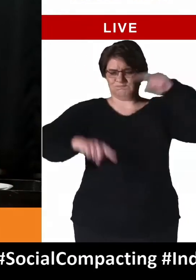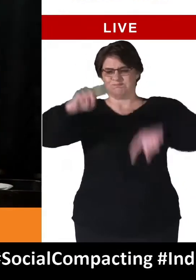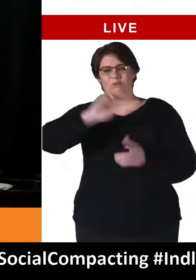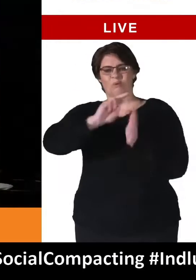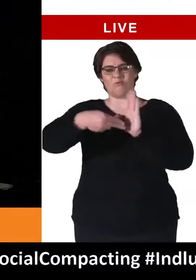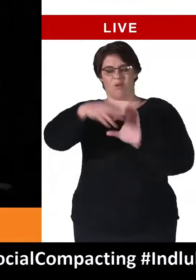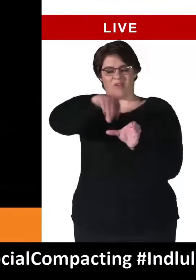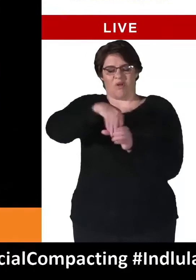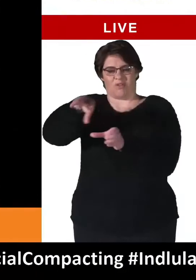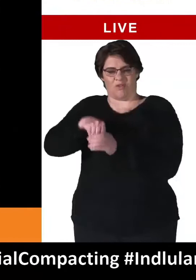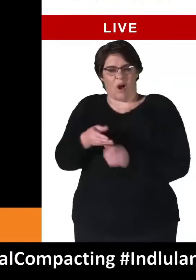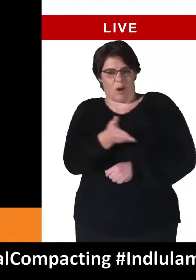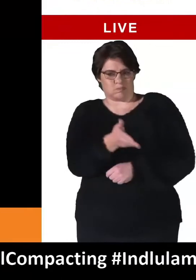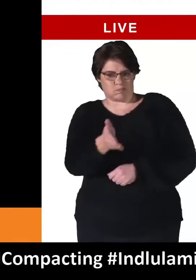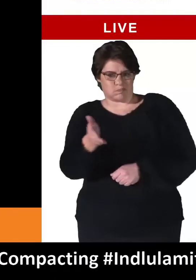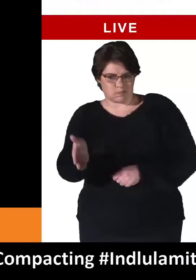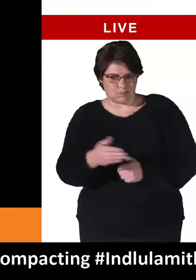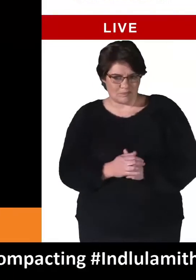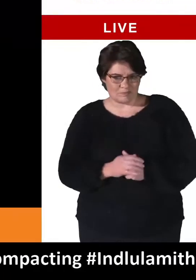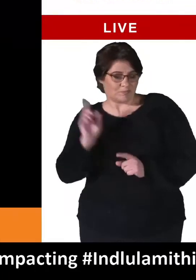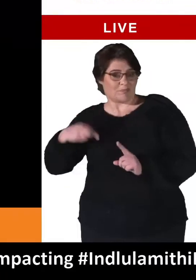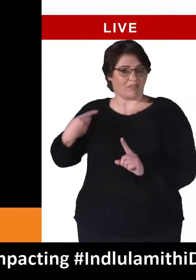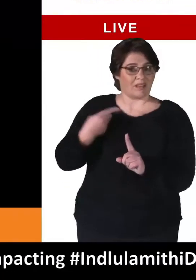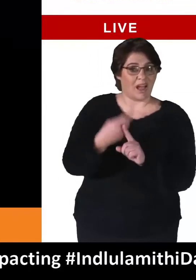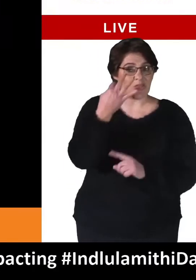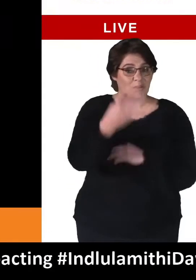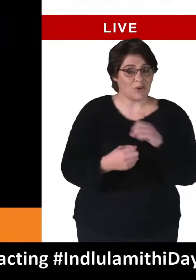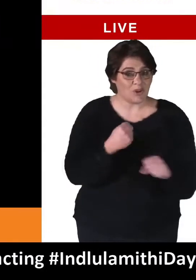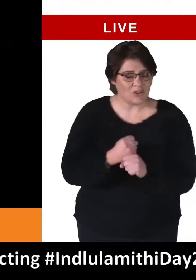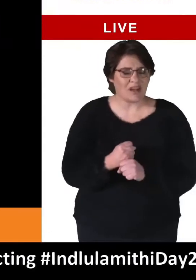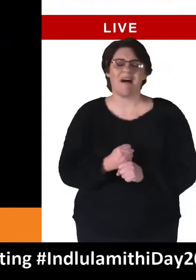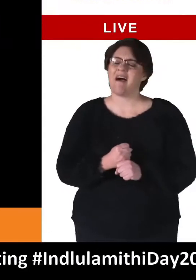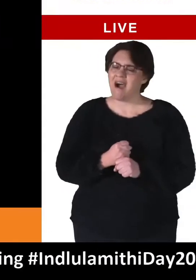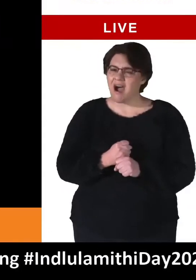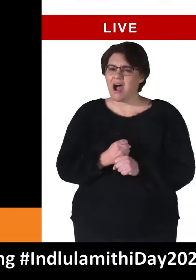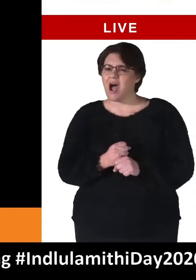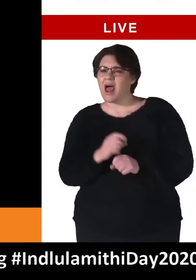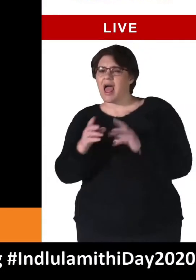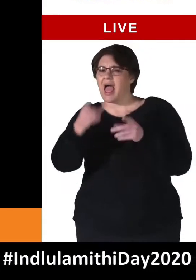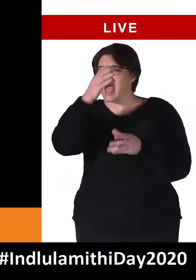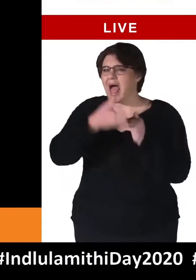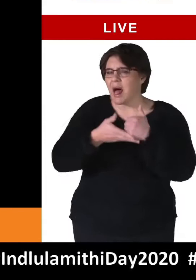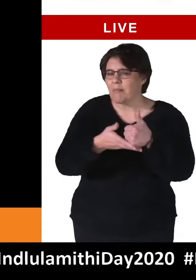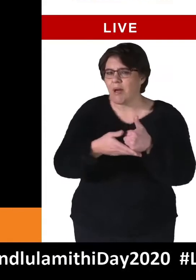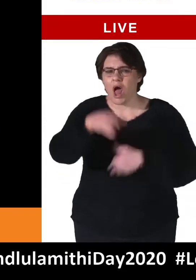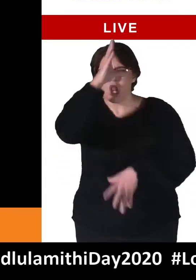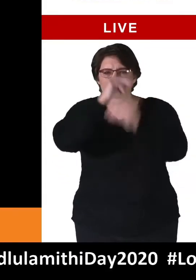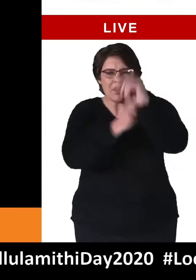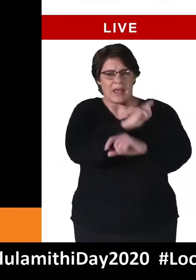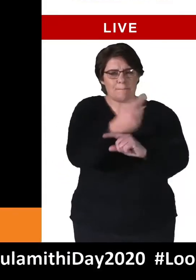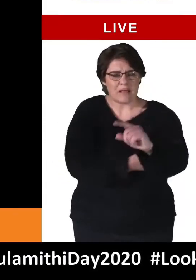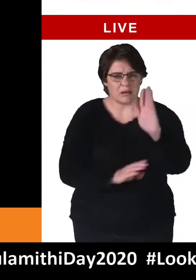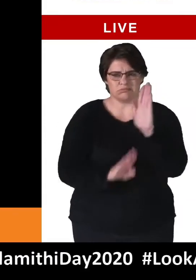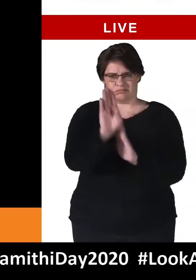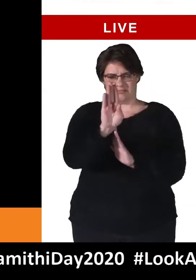role players. Over the last 3 years, our work has helped to improve planning capacity,